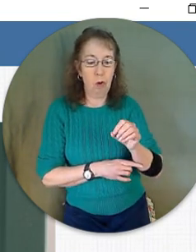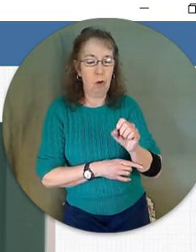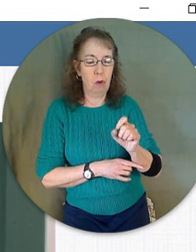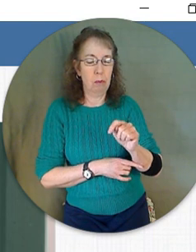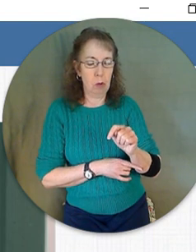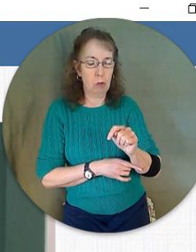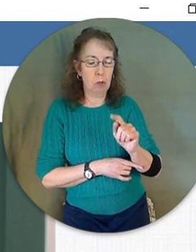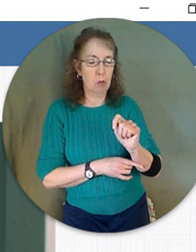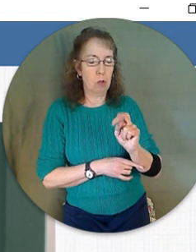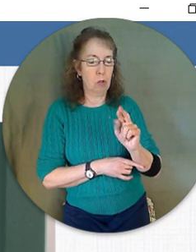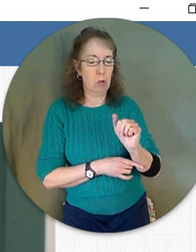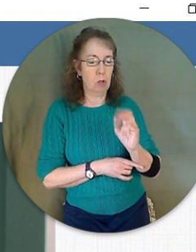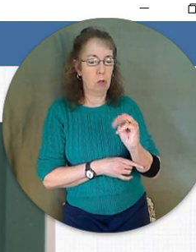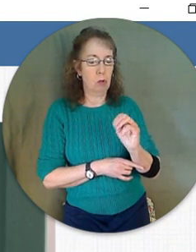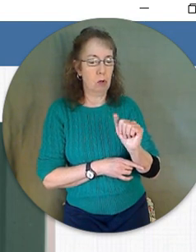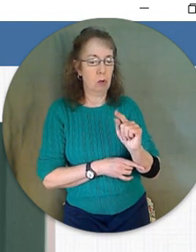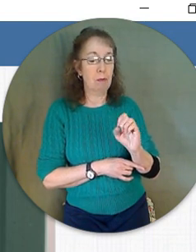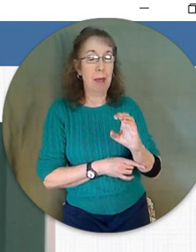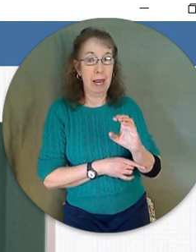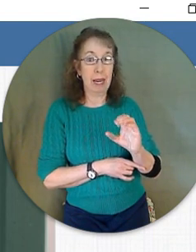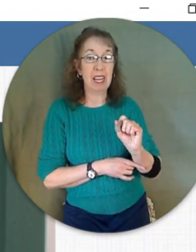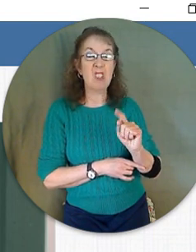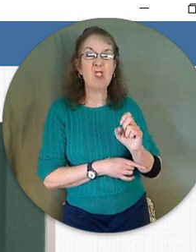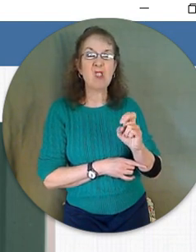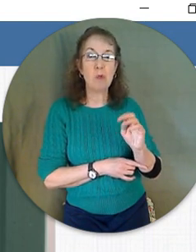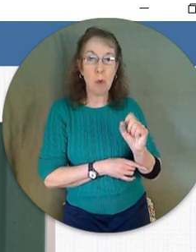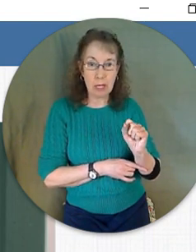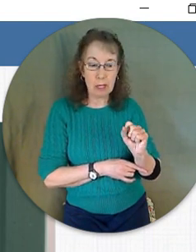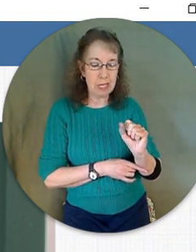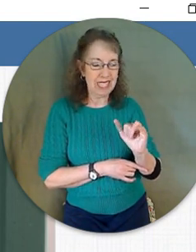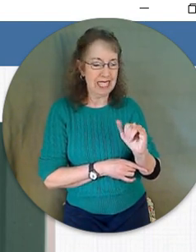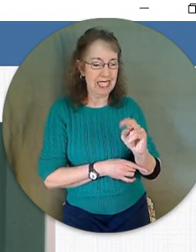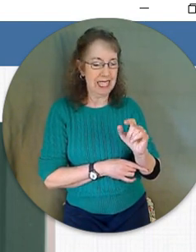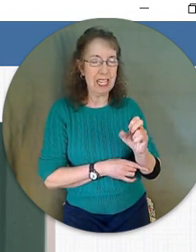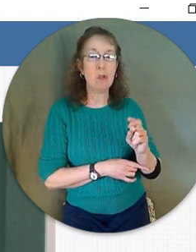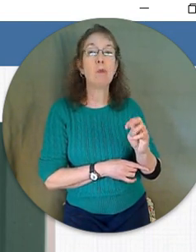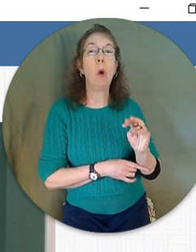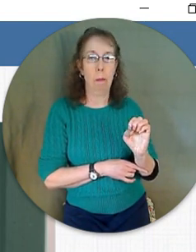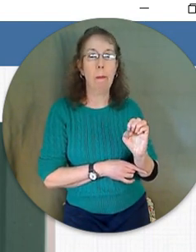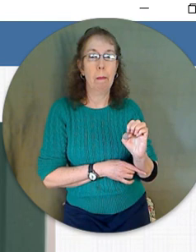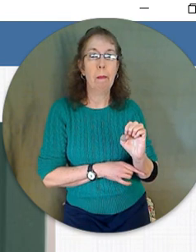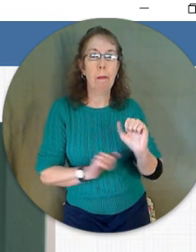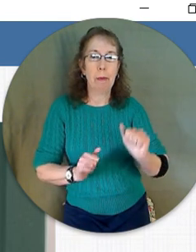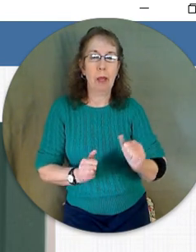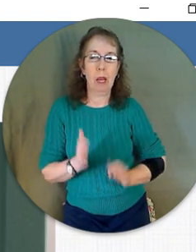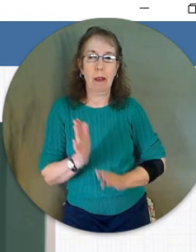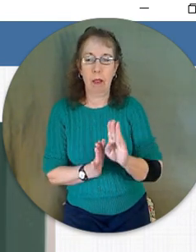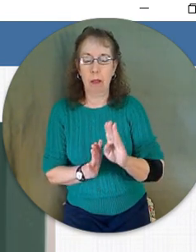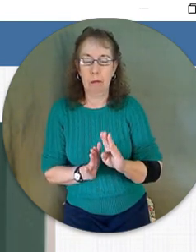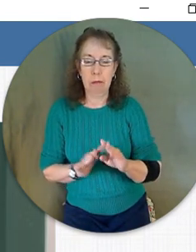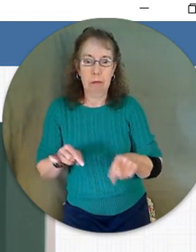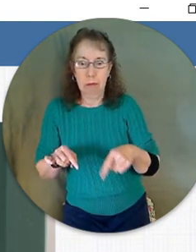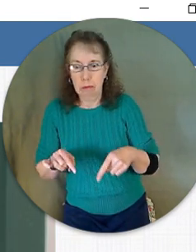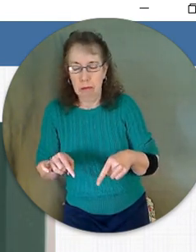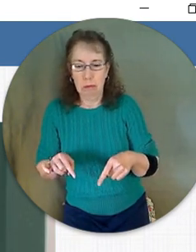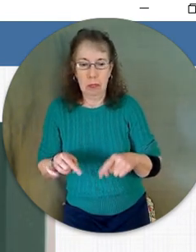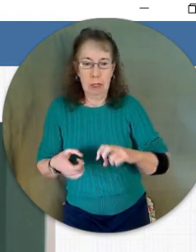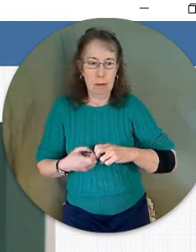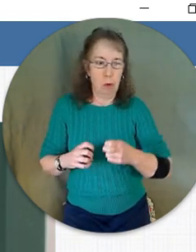these people. They can develop anxiety disorders and panic attacks. So you can see that, being abused can have